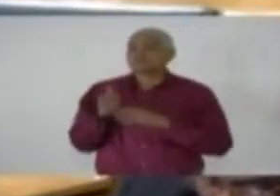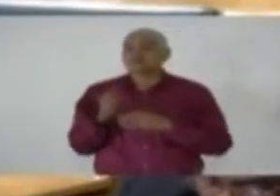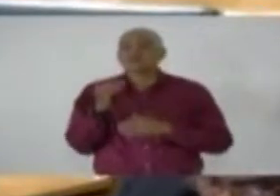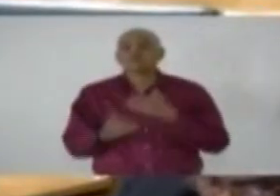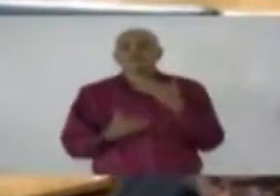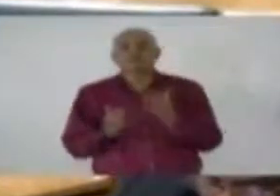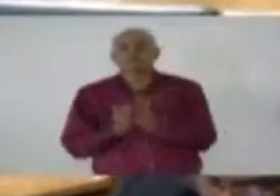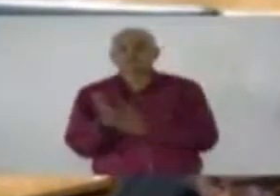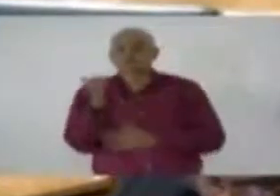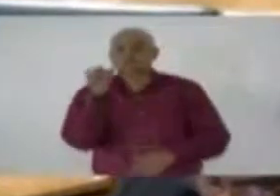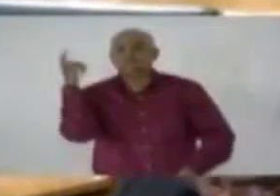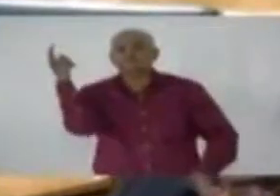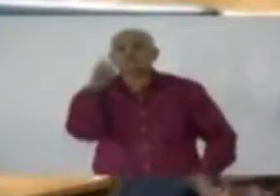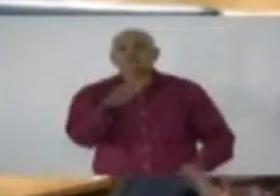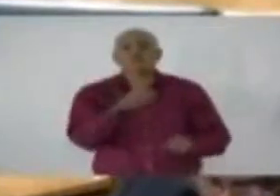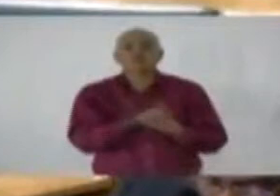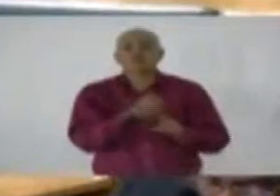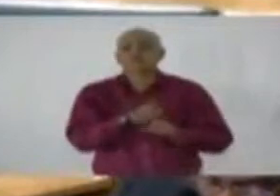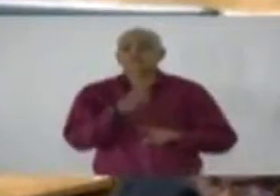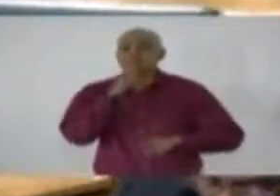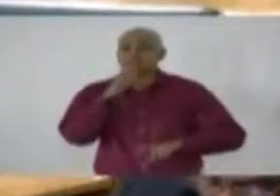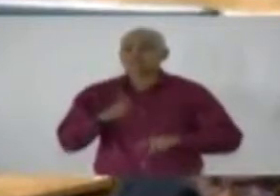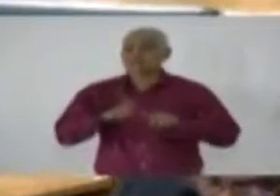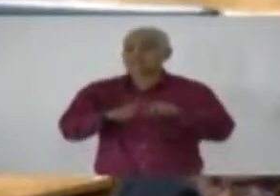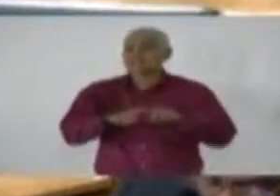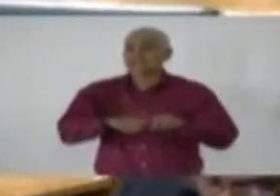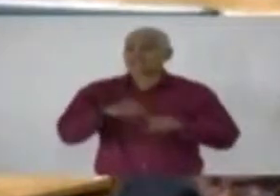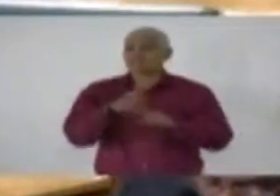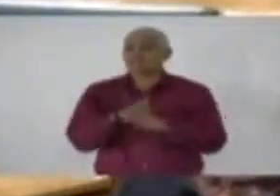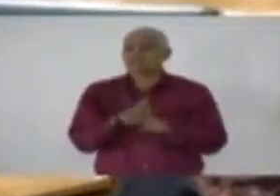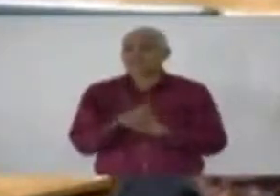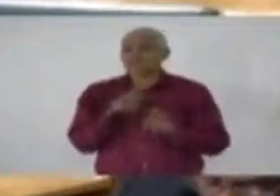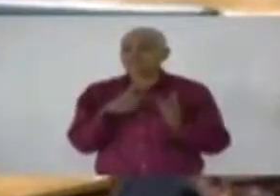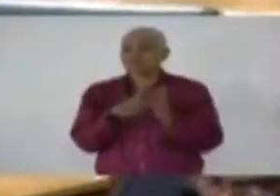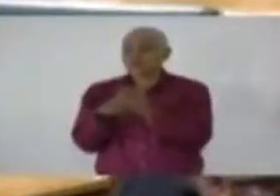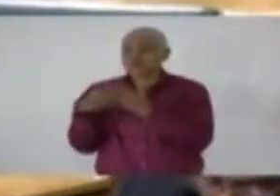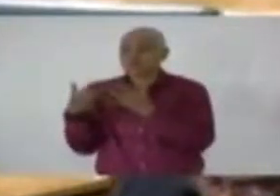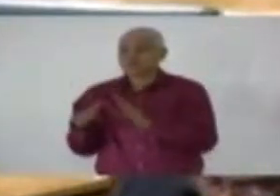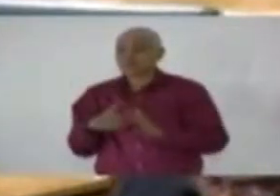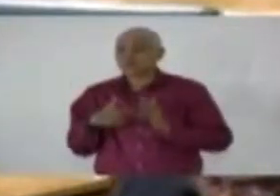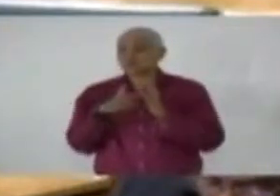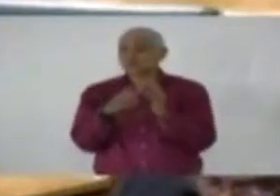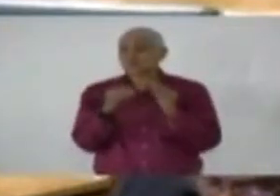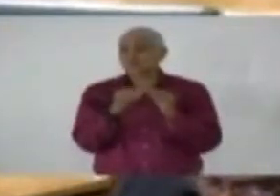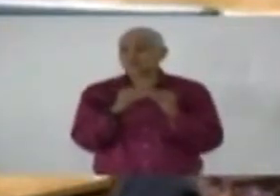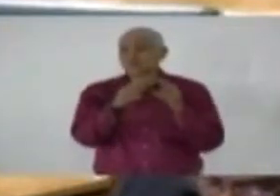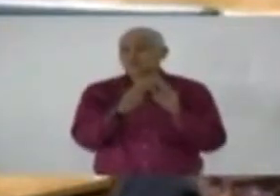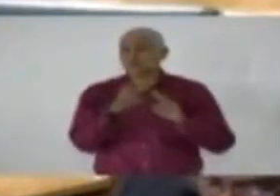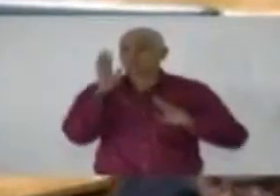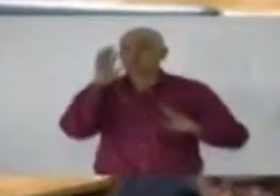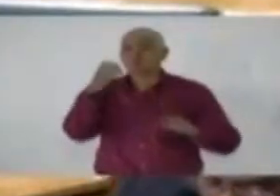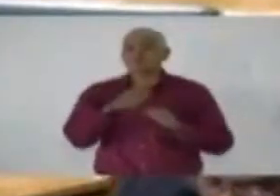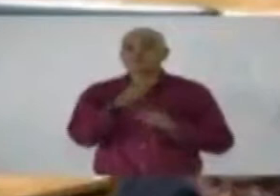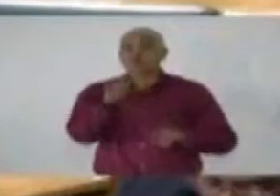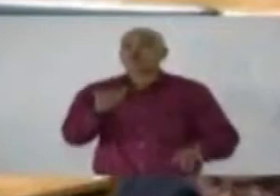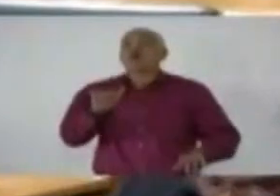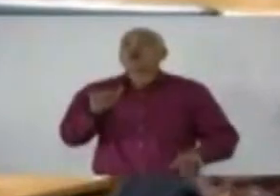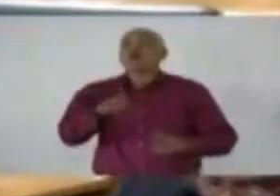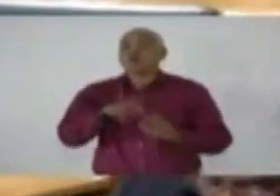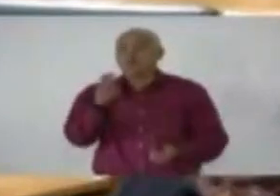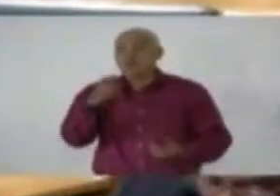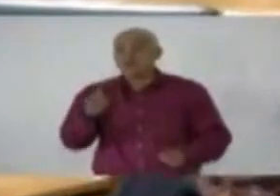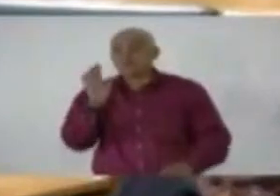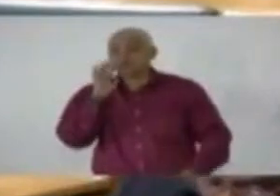Now, if you are so dependent, as I've shown you, I'm going to show you some more numbers that will blow your mind in a minute, I